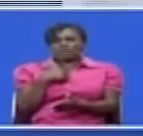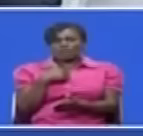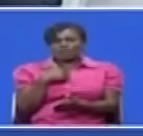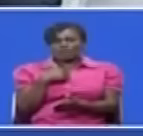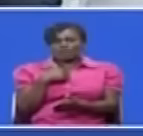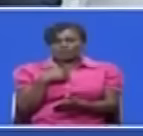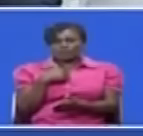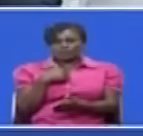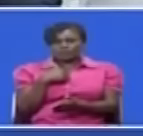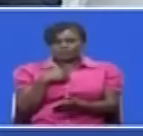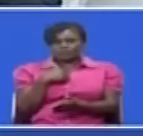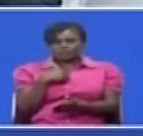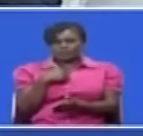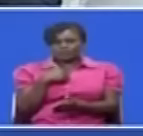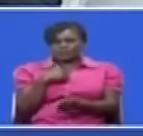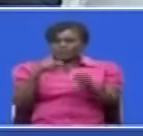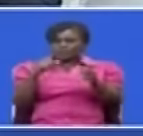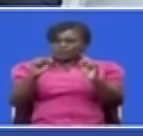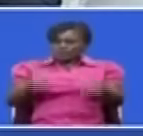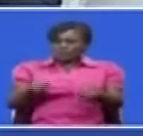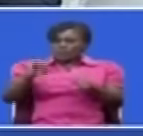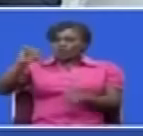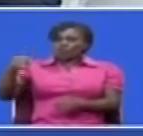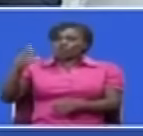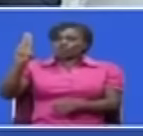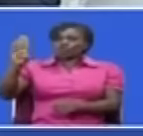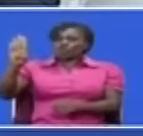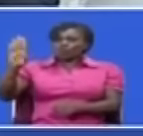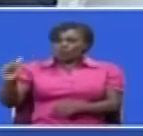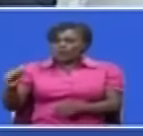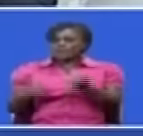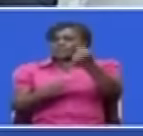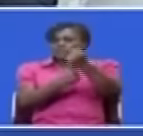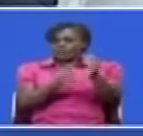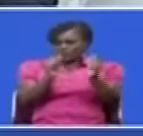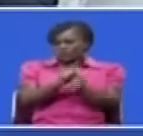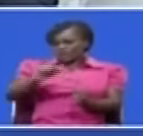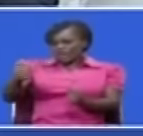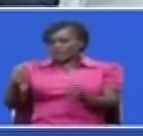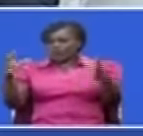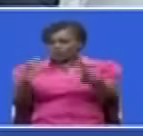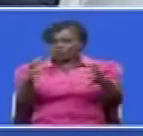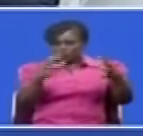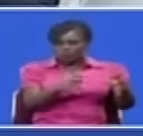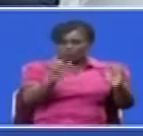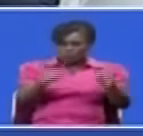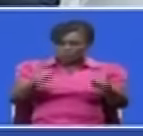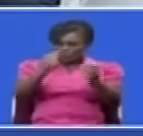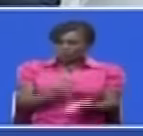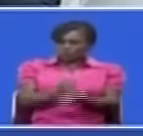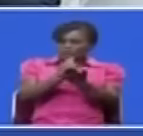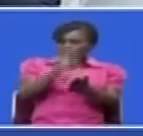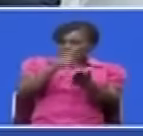Brigade fill that vacuum? Can the Jubaland government, supported by perhaps other troops from AMISOM, fill that